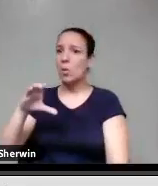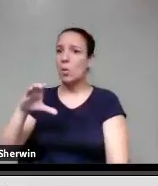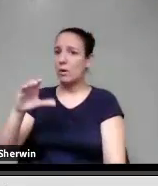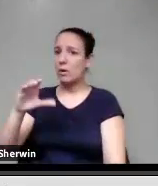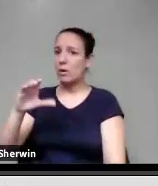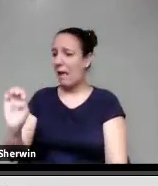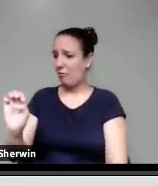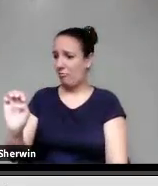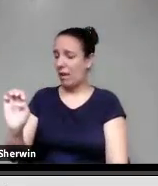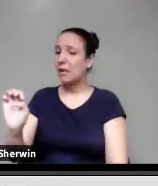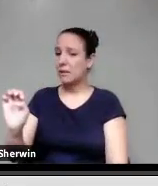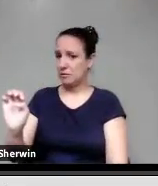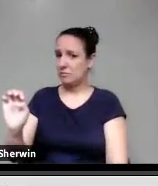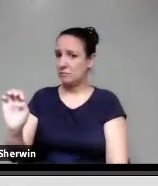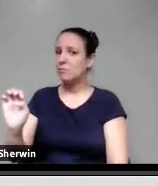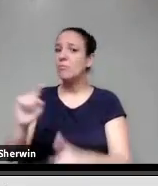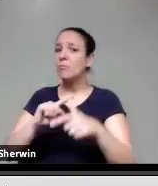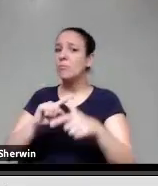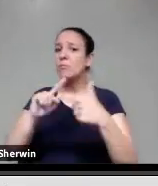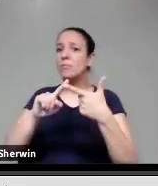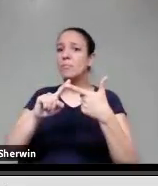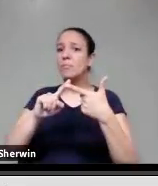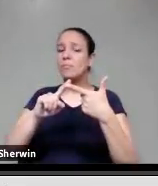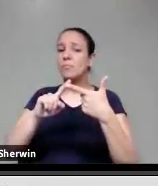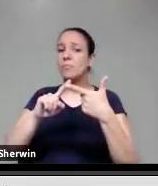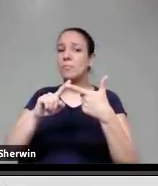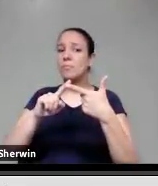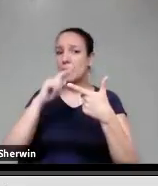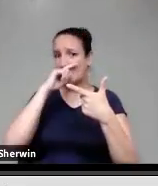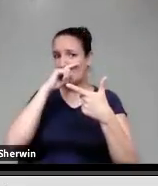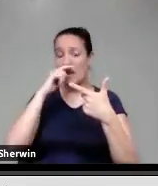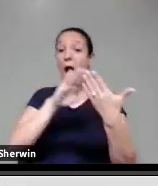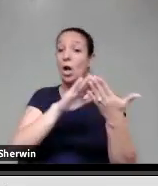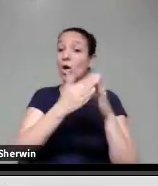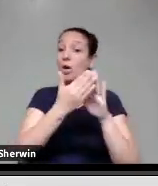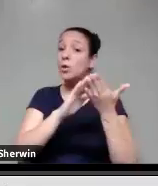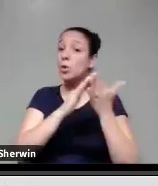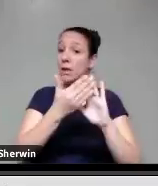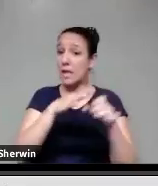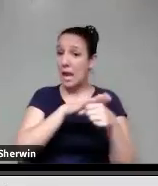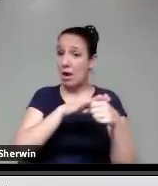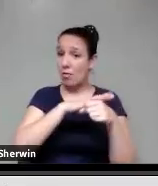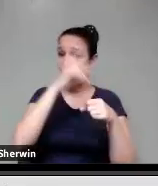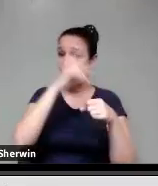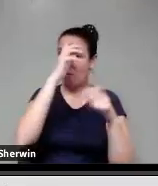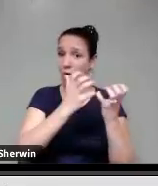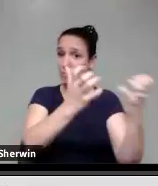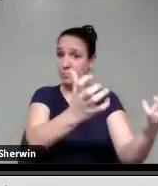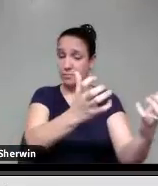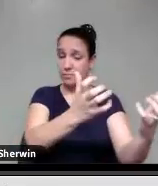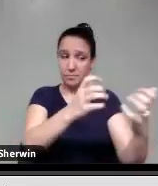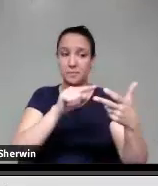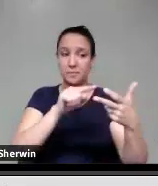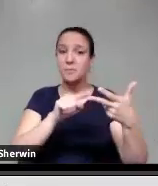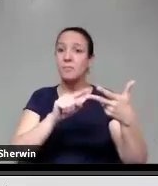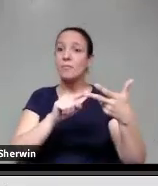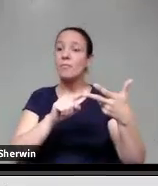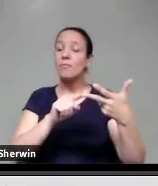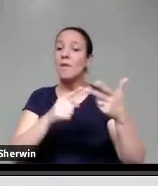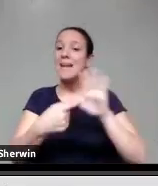of it. A community arena with a couple hundred seats, exhibition space for those artists and so forth in